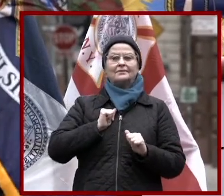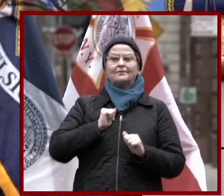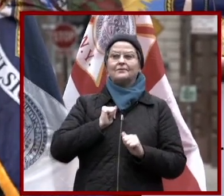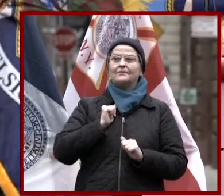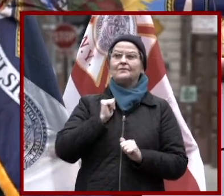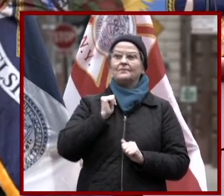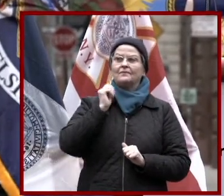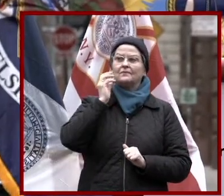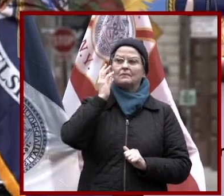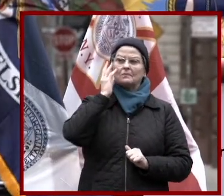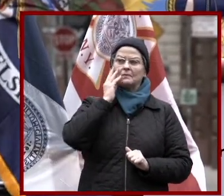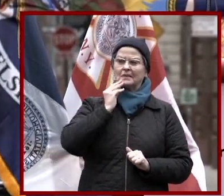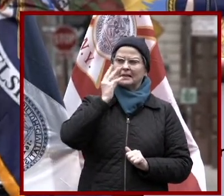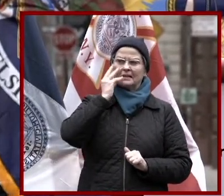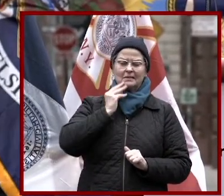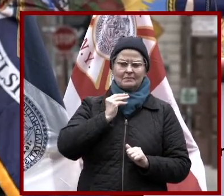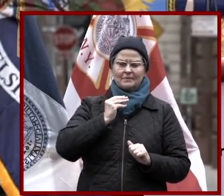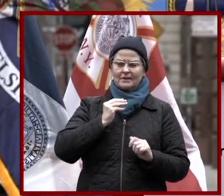had